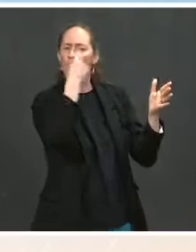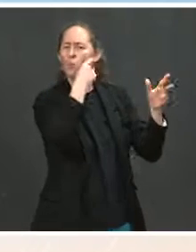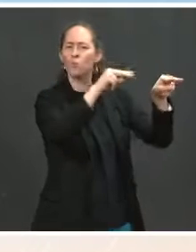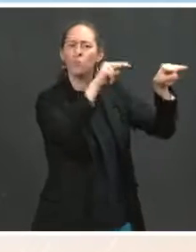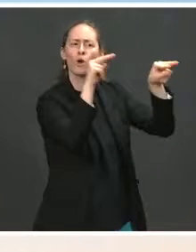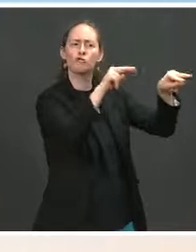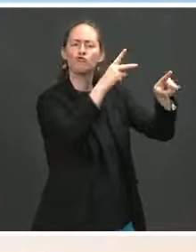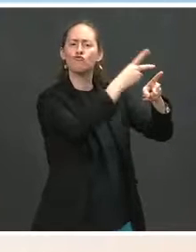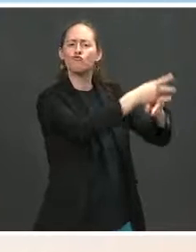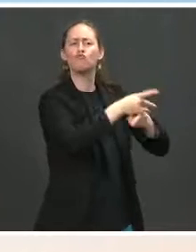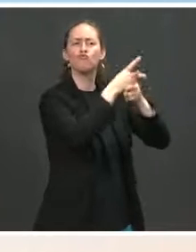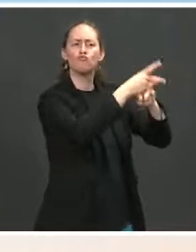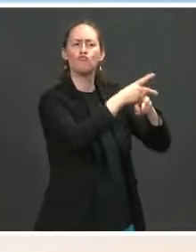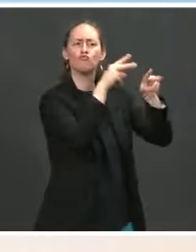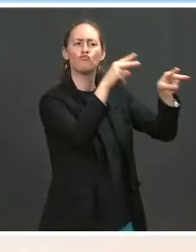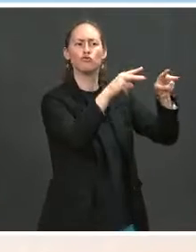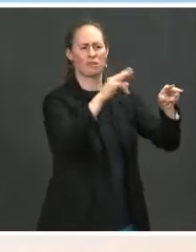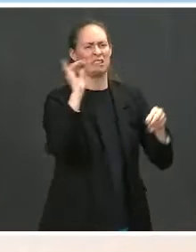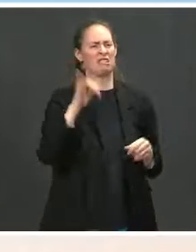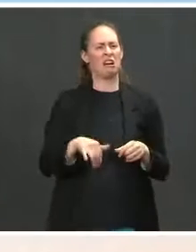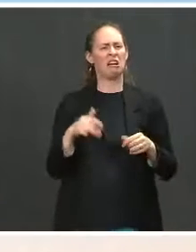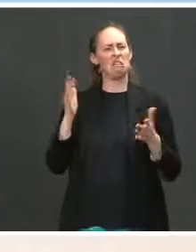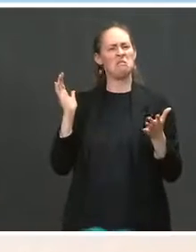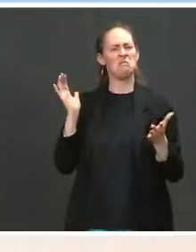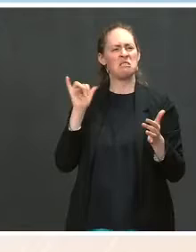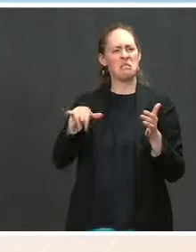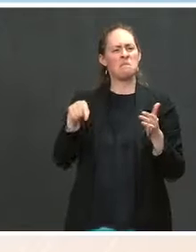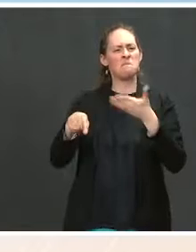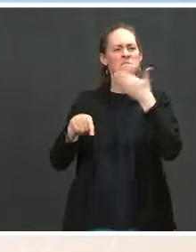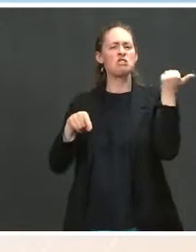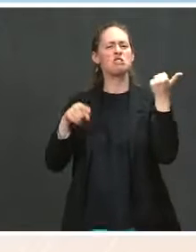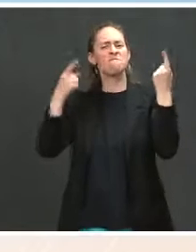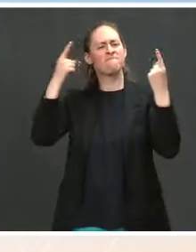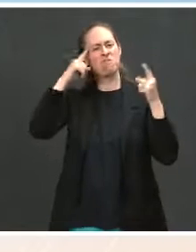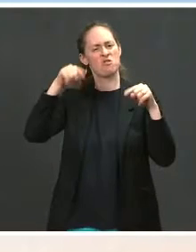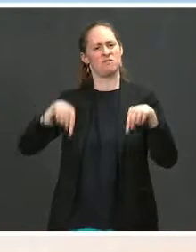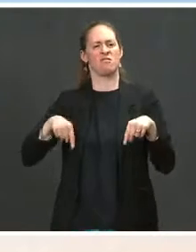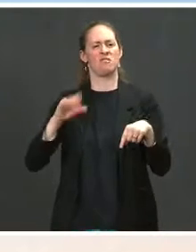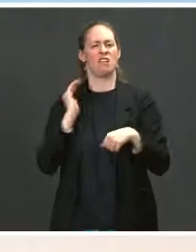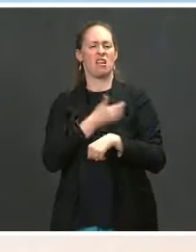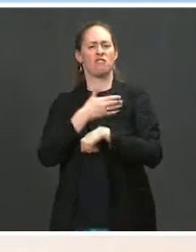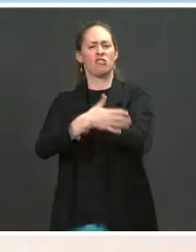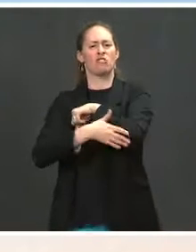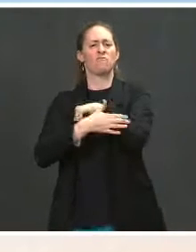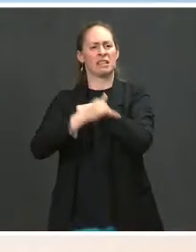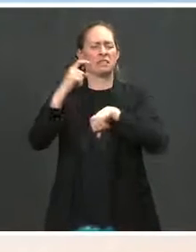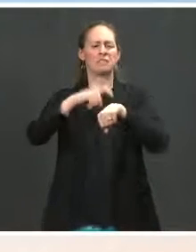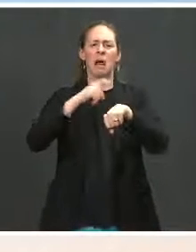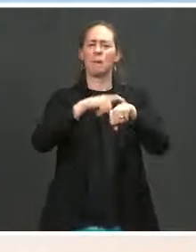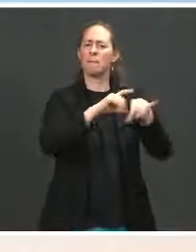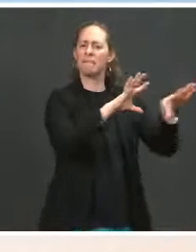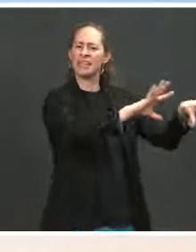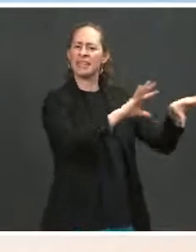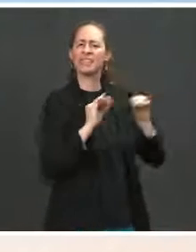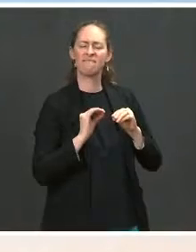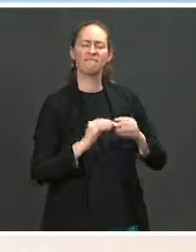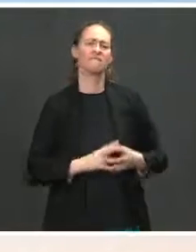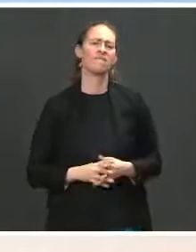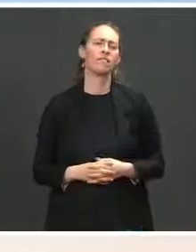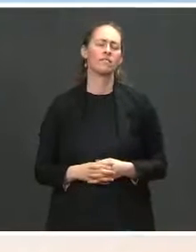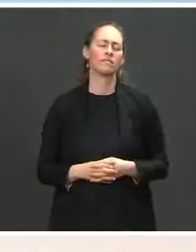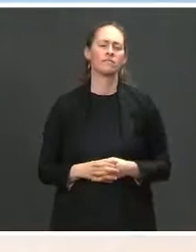he feels this is something that is in our interest as the country, and now is the time to do it. And one question about special immigrant visas